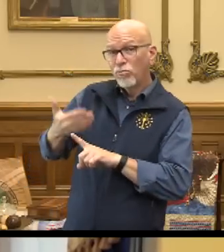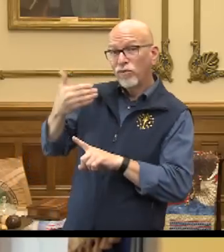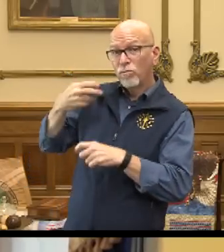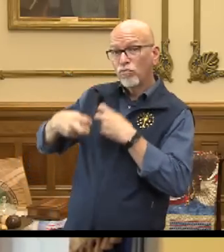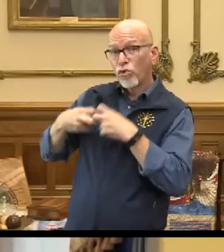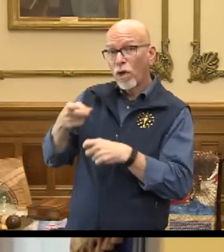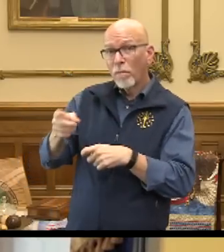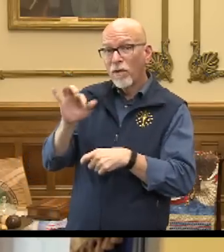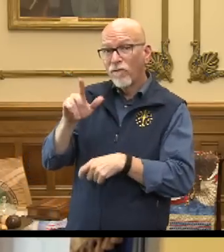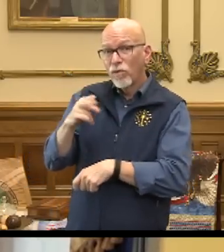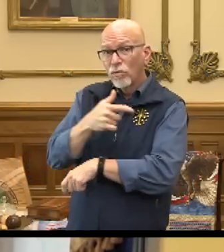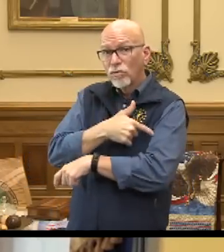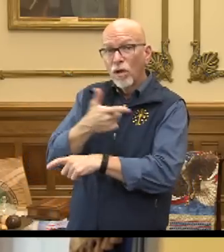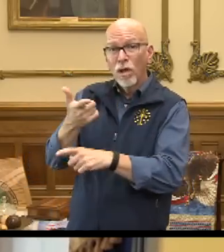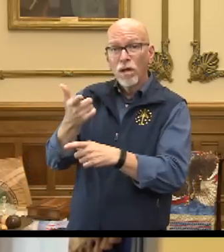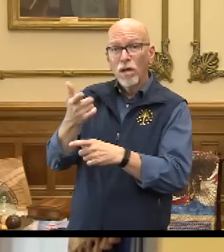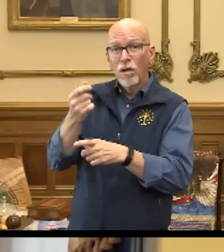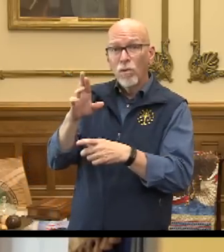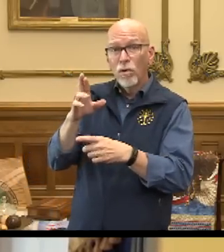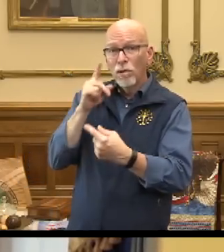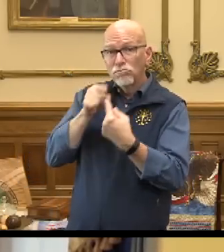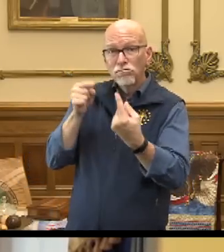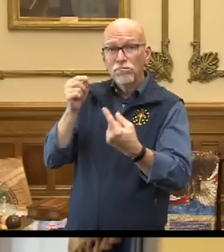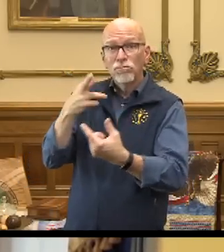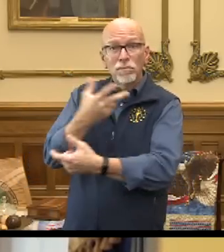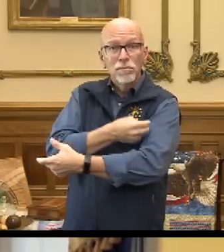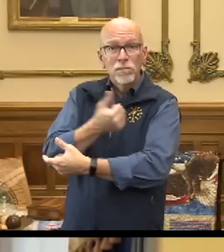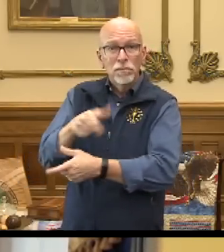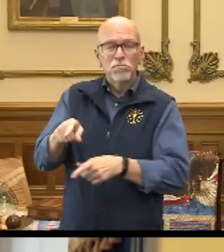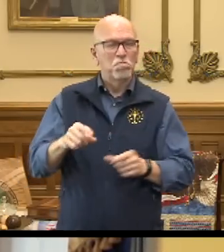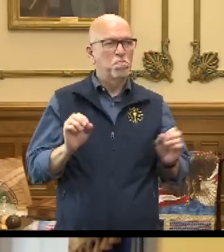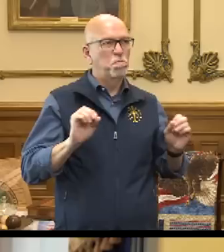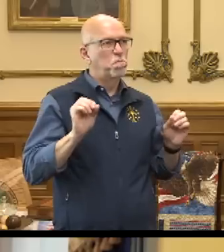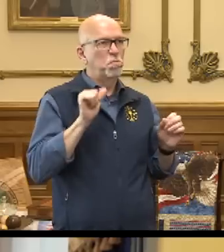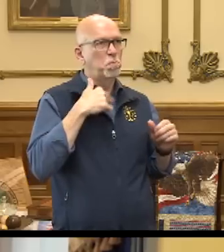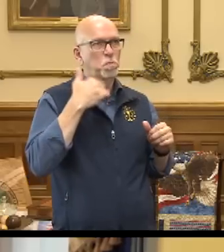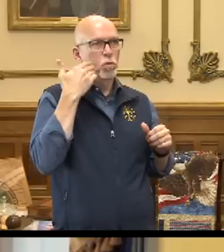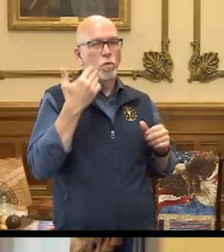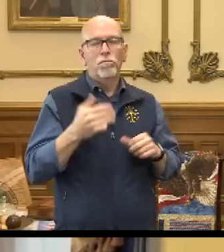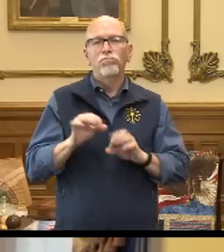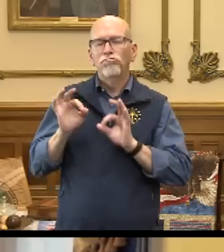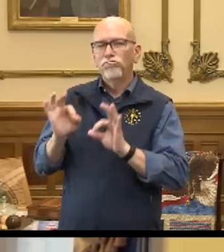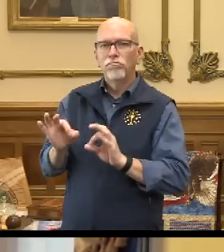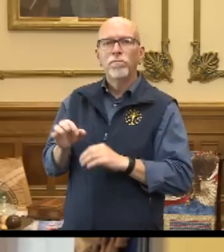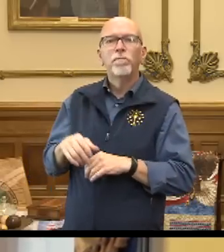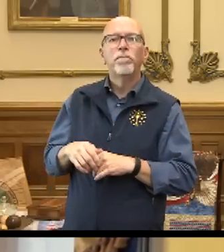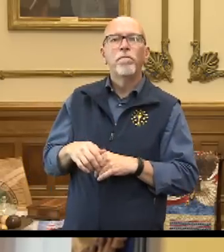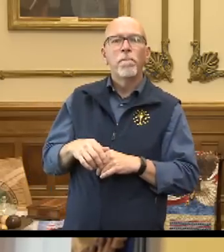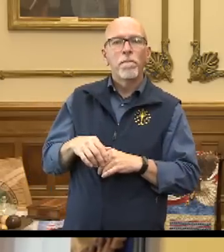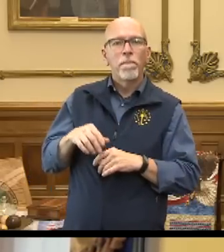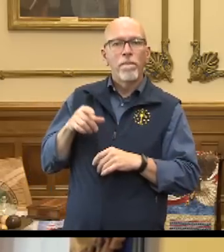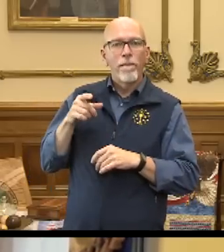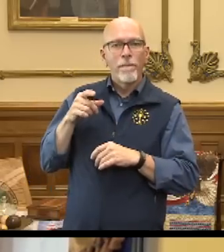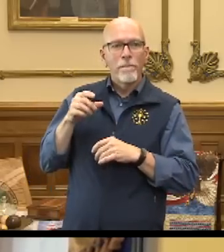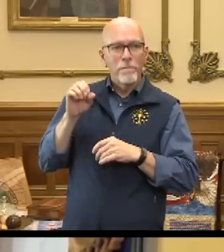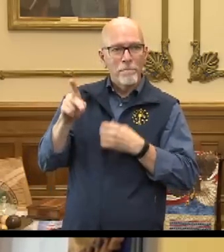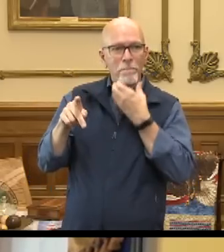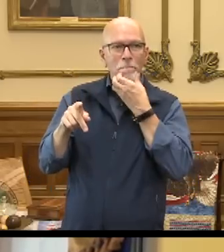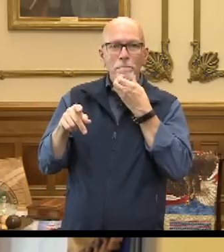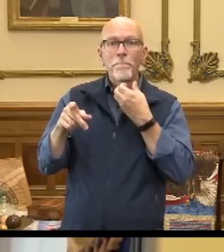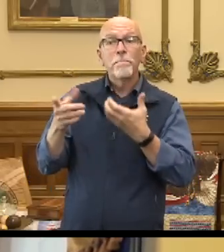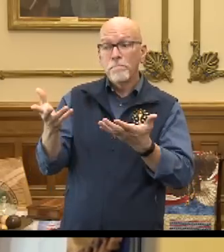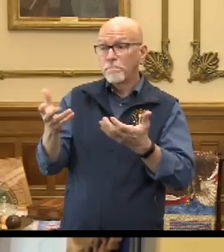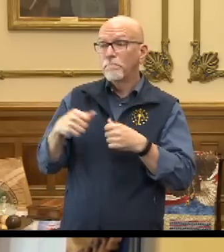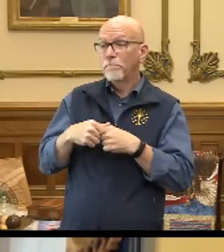problems with getting flu shot or vaccination in the past? Not today. Awesome. No history of Guillain-Barré? Nope. Awesome.